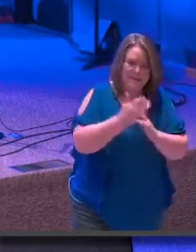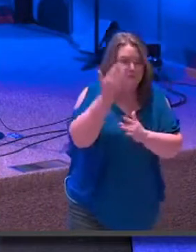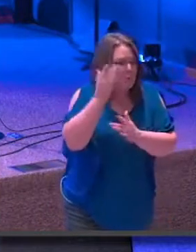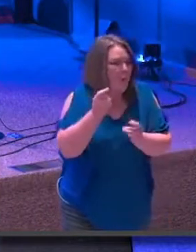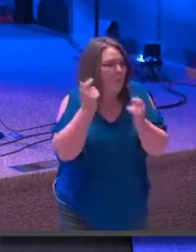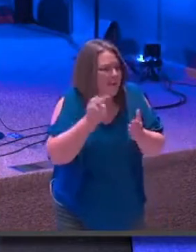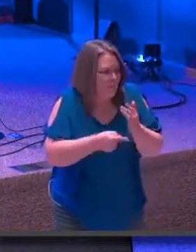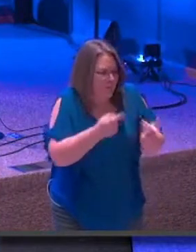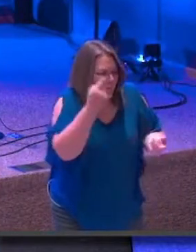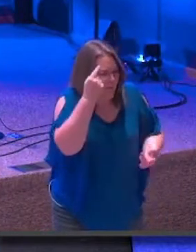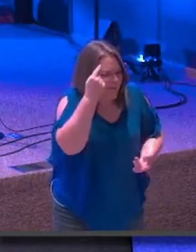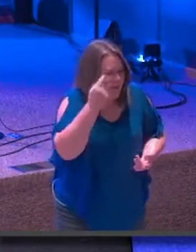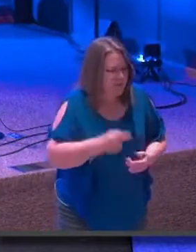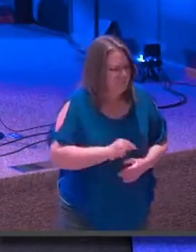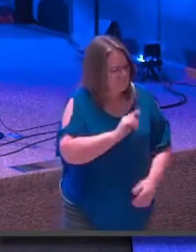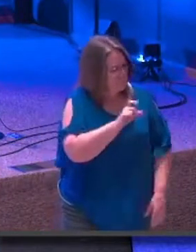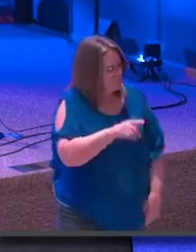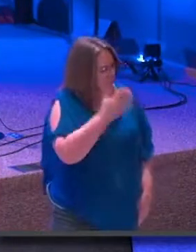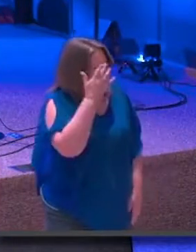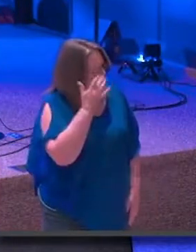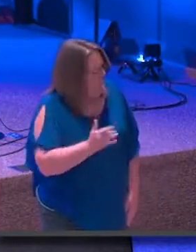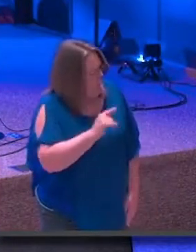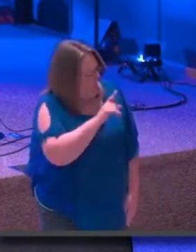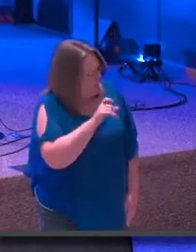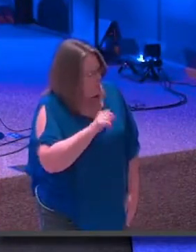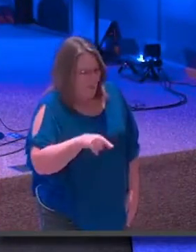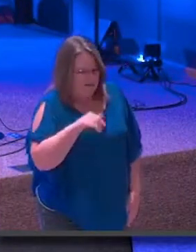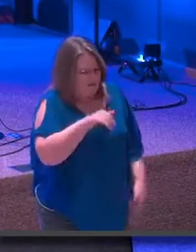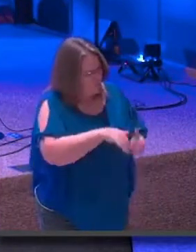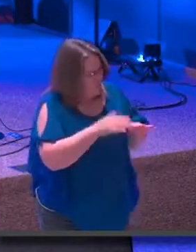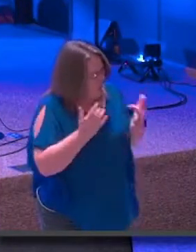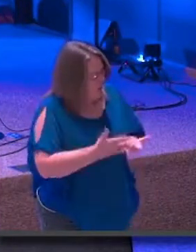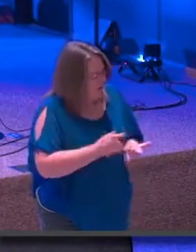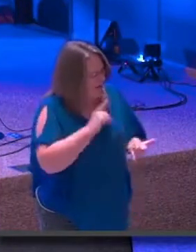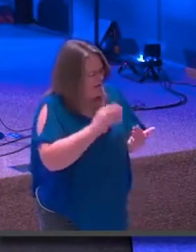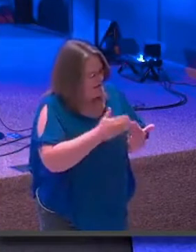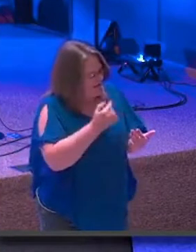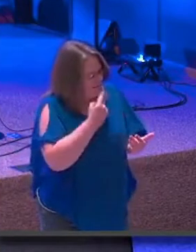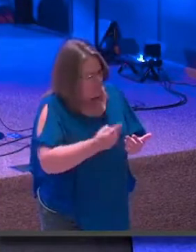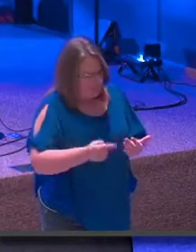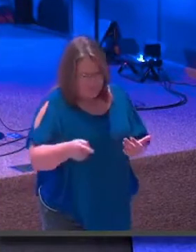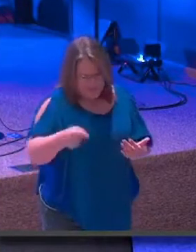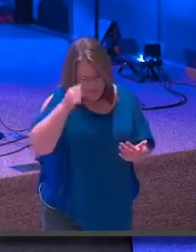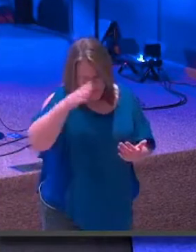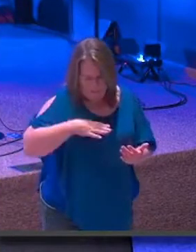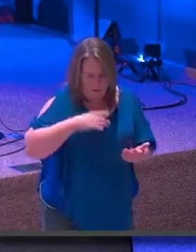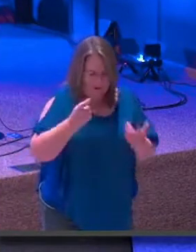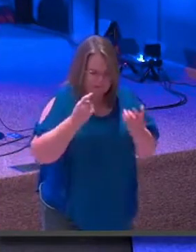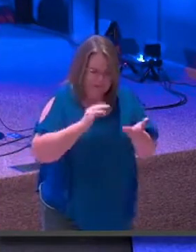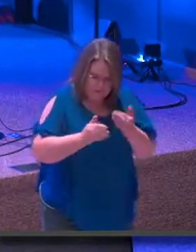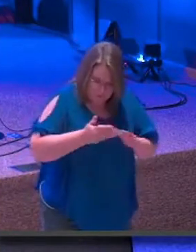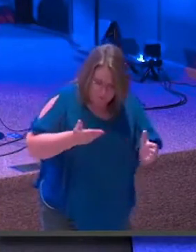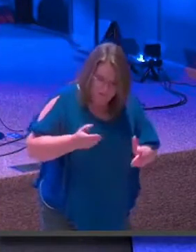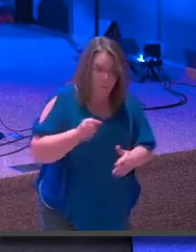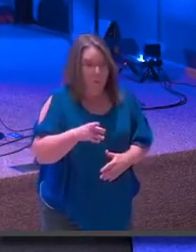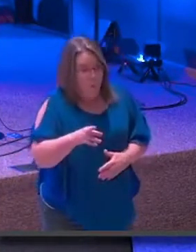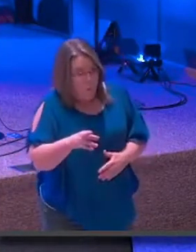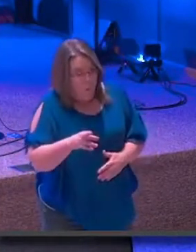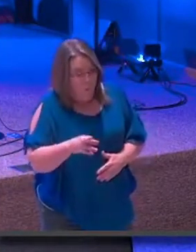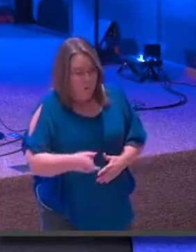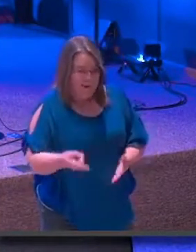were thinking, so he asked them, "Why do you question this in your hearts? Is it easier to say to the paralyzed man, 'Your sins are forgiven,' or 'Stand